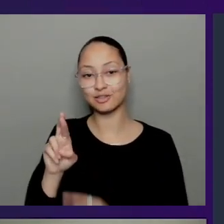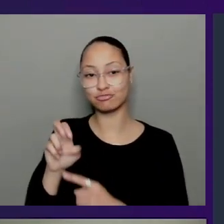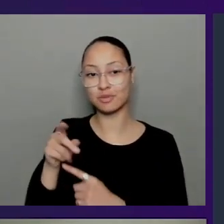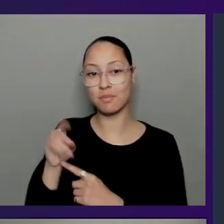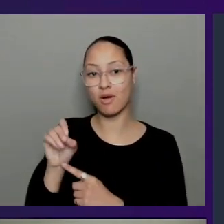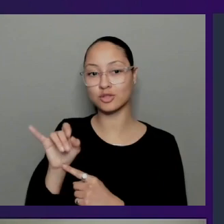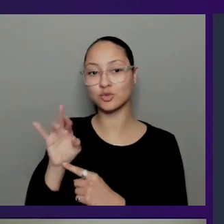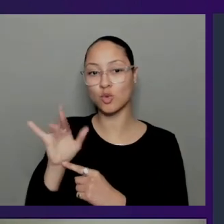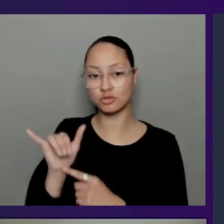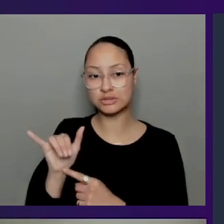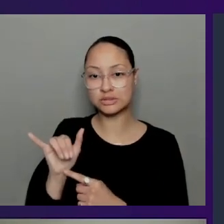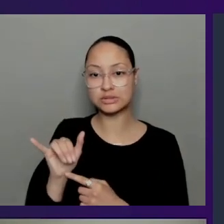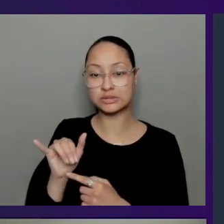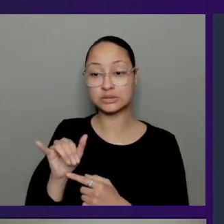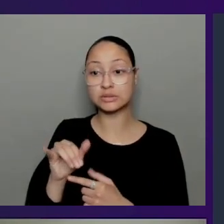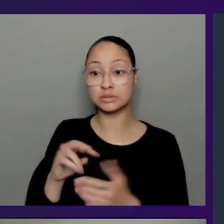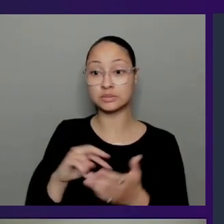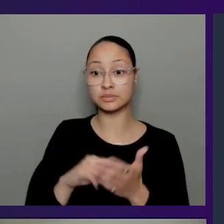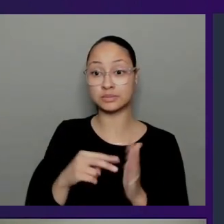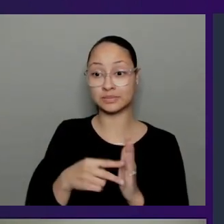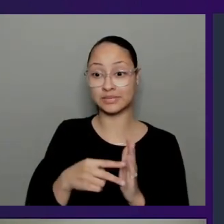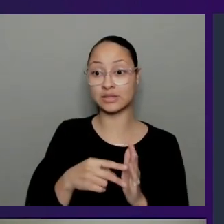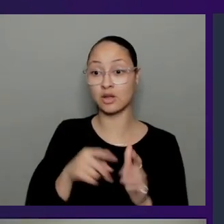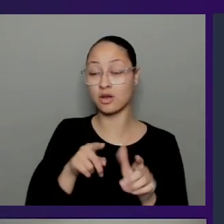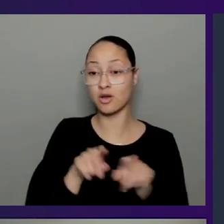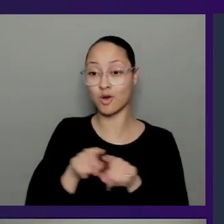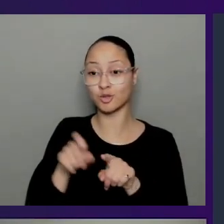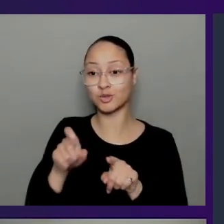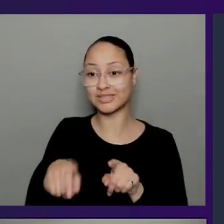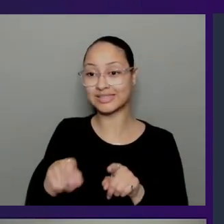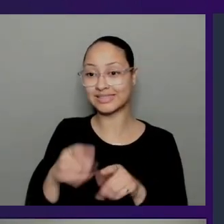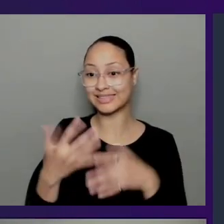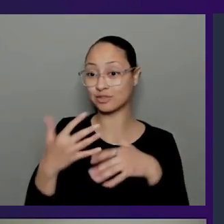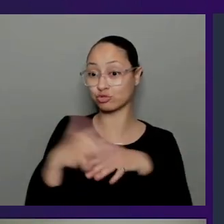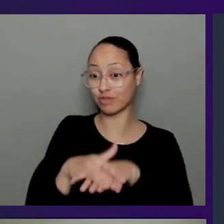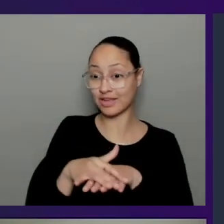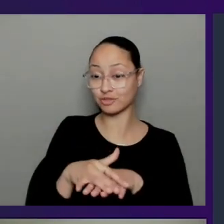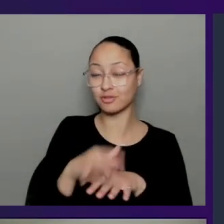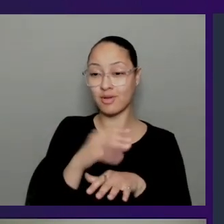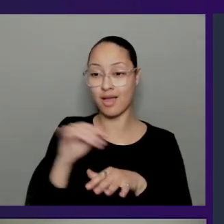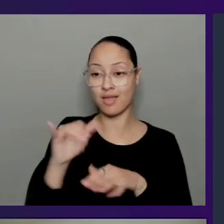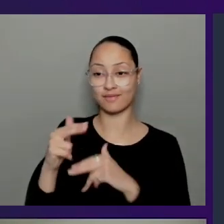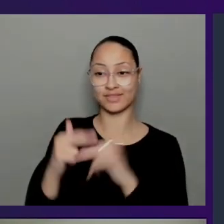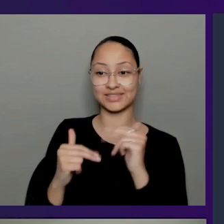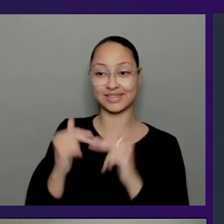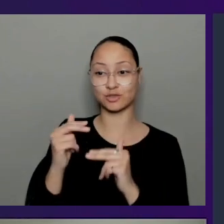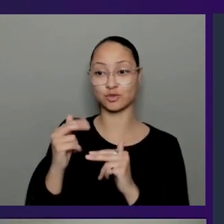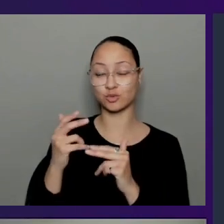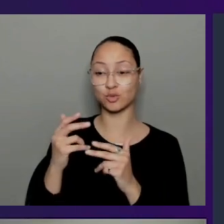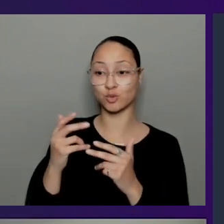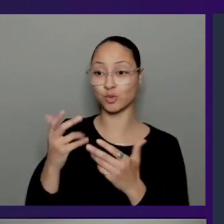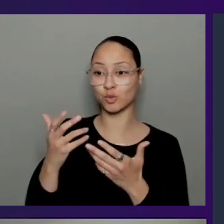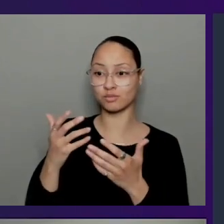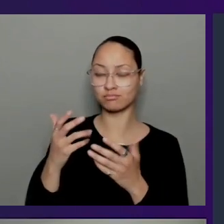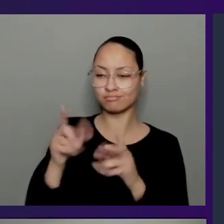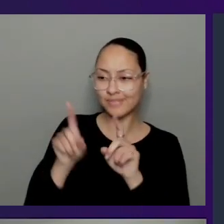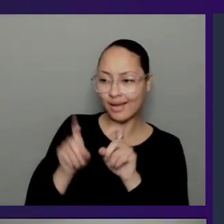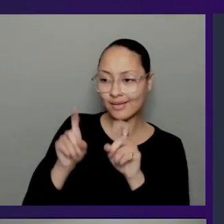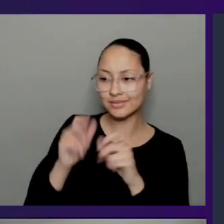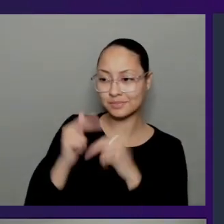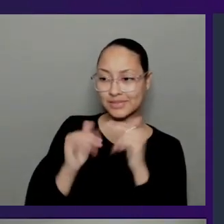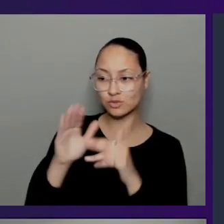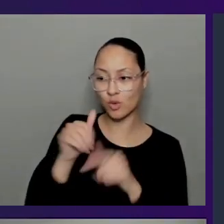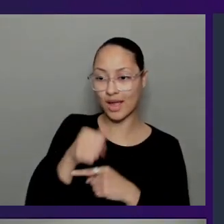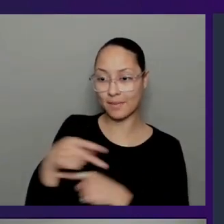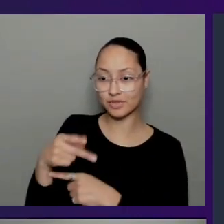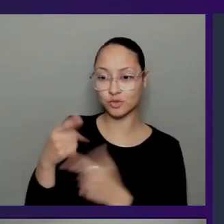with that Git repository, and you also need the facility to build and test your application. So that's the